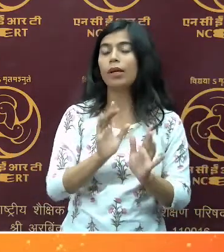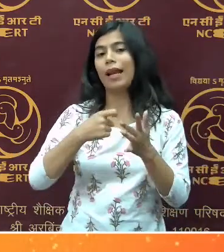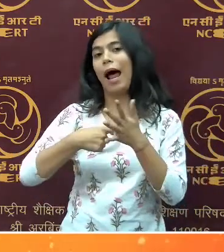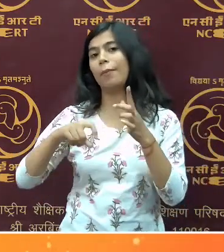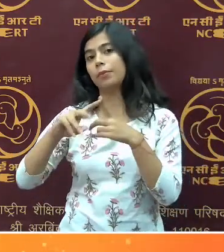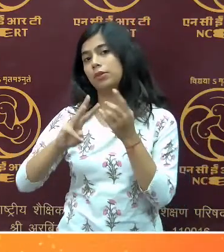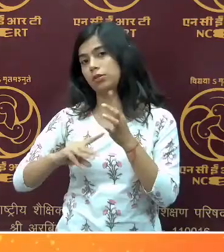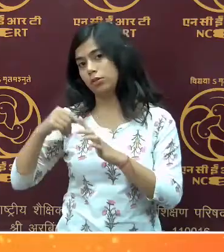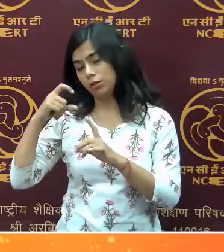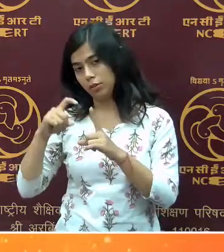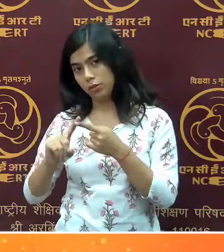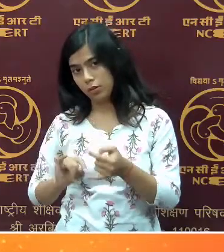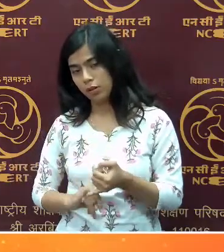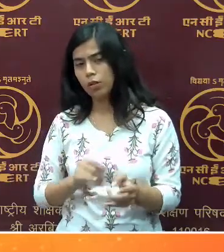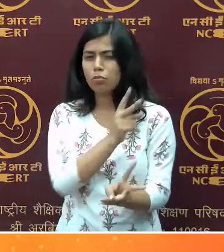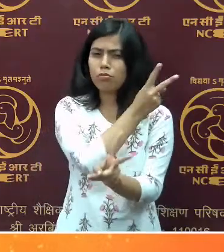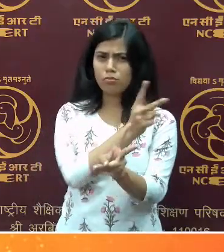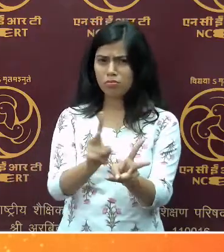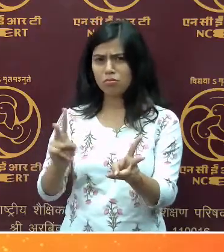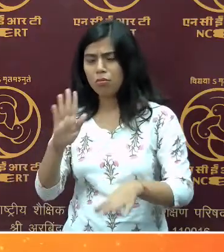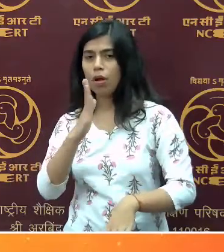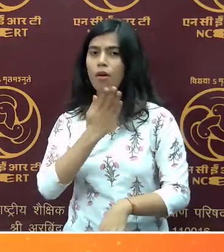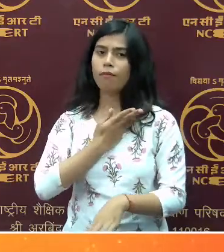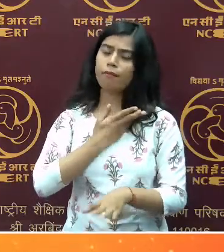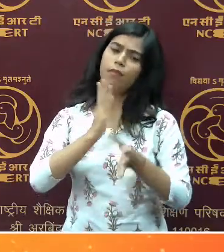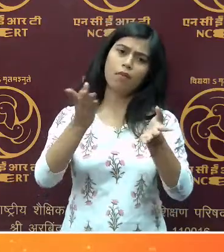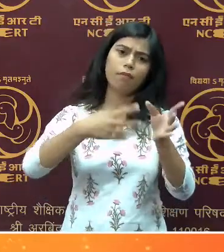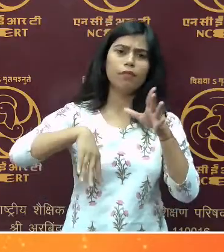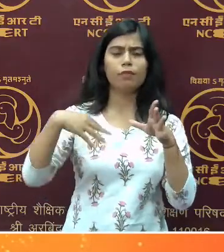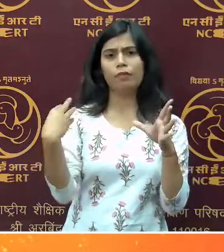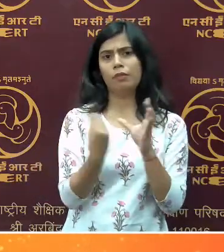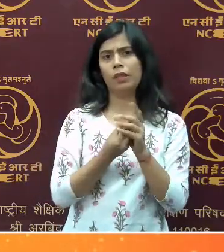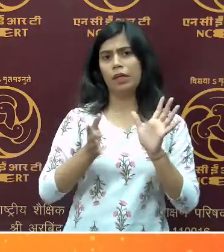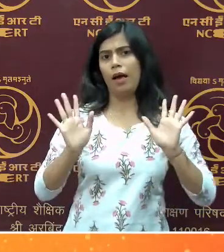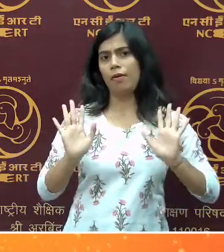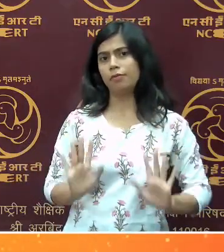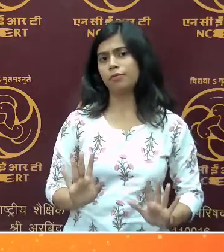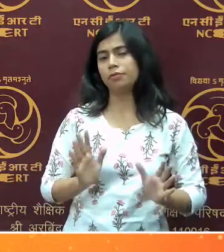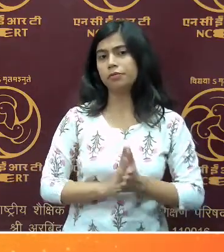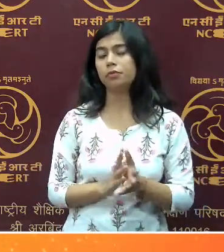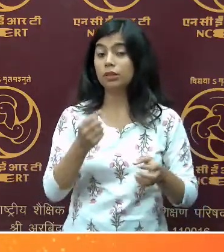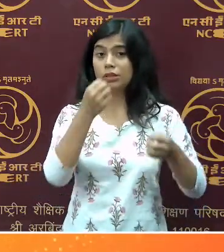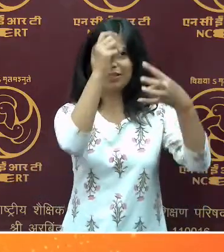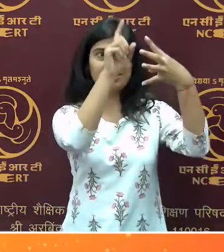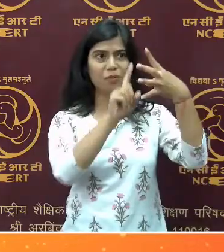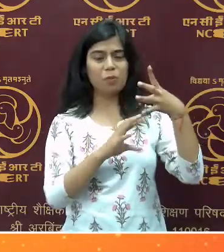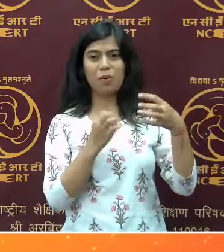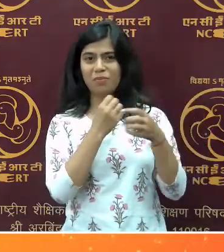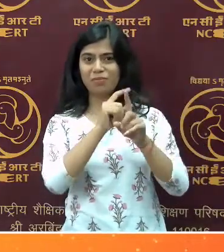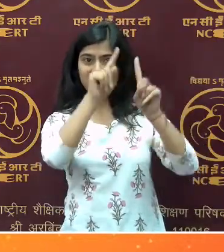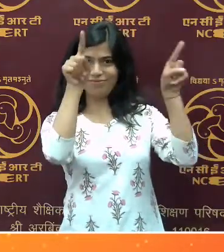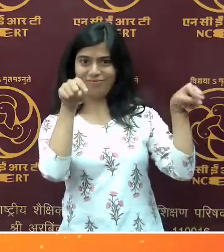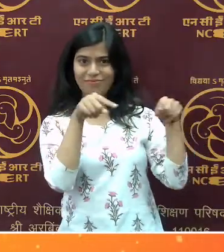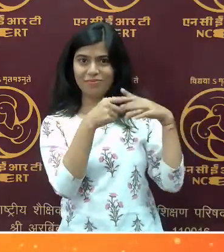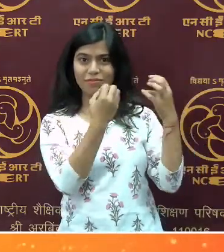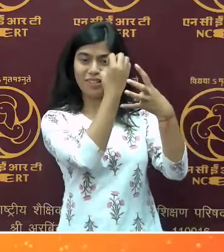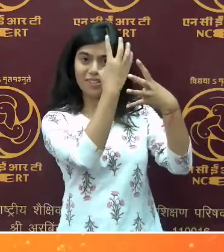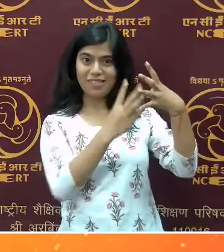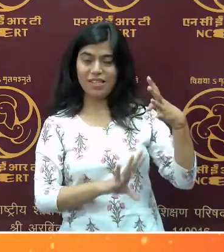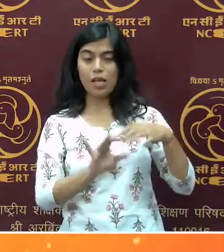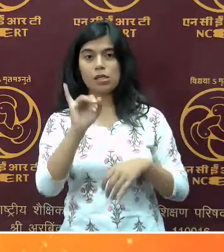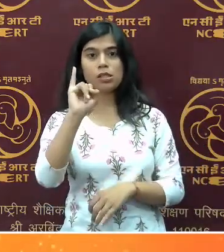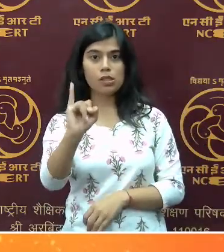the different rights that we have. So, it is listed here, you can see on your screen, these are the 6